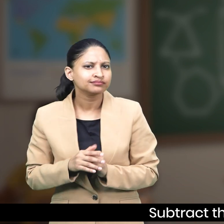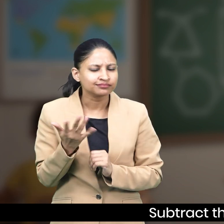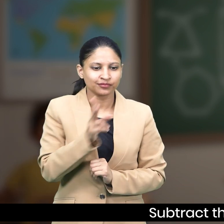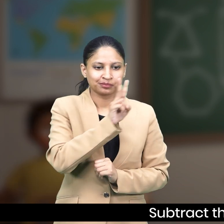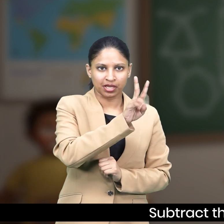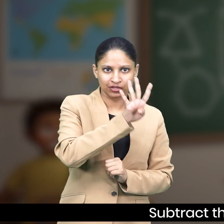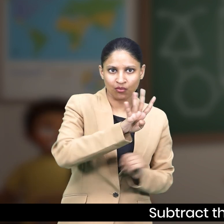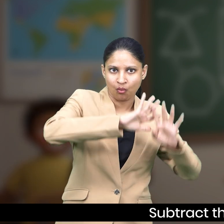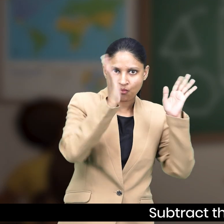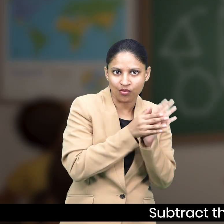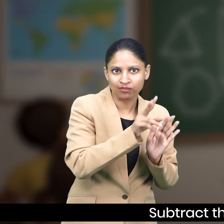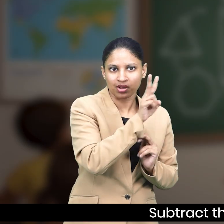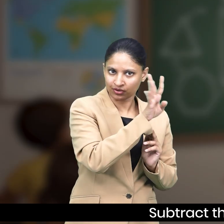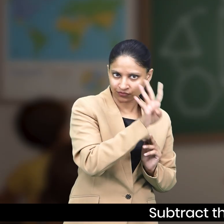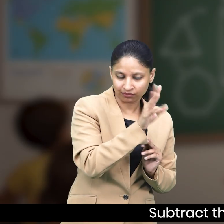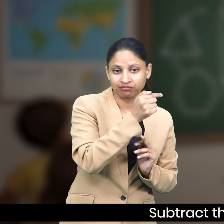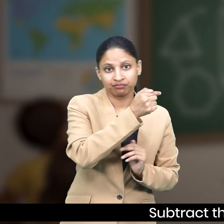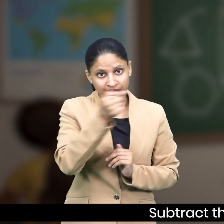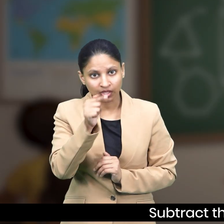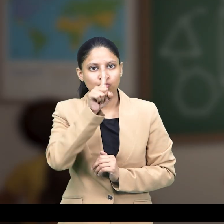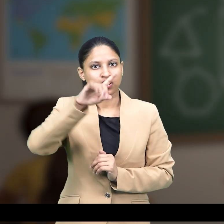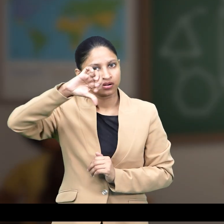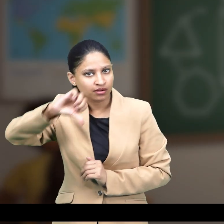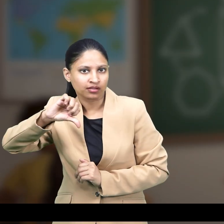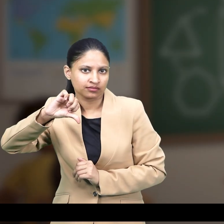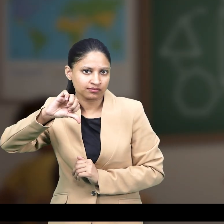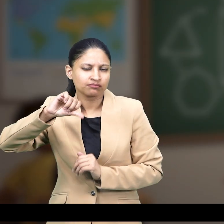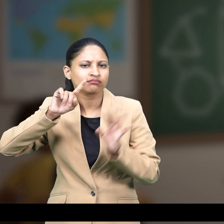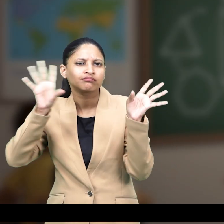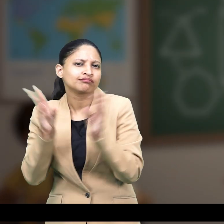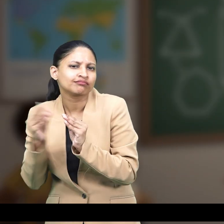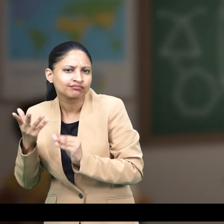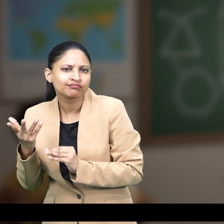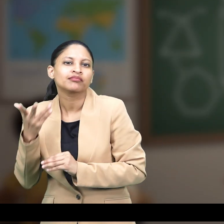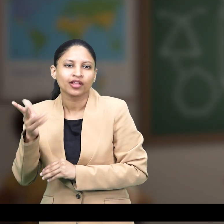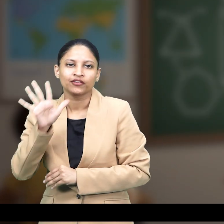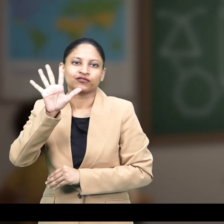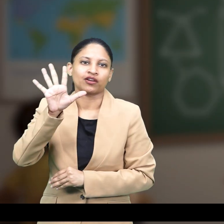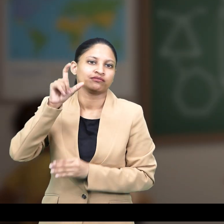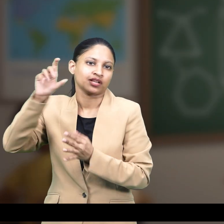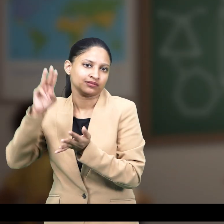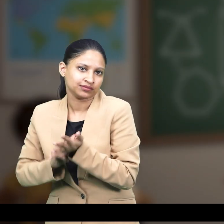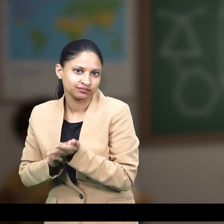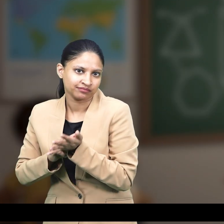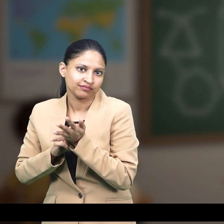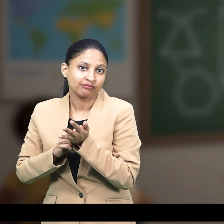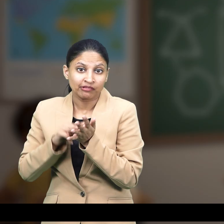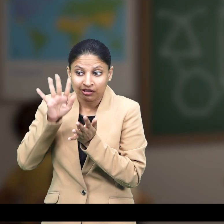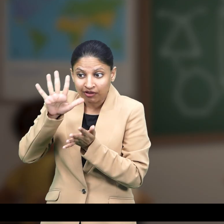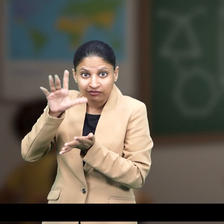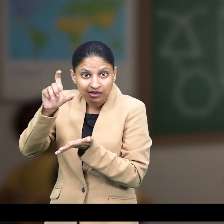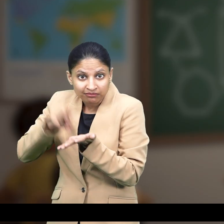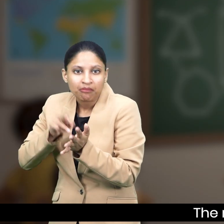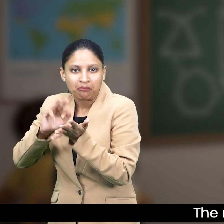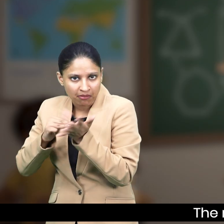Subtract the sum from the perimeter. 24 minus 19 is equal to 5